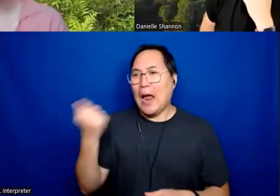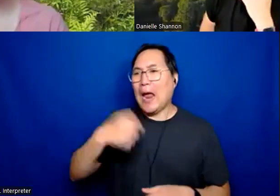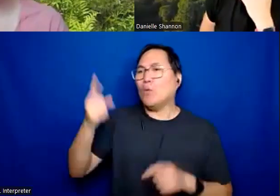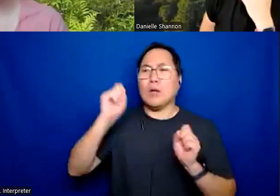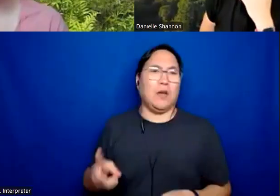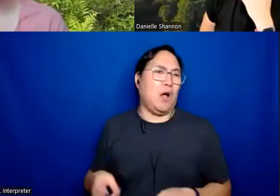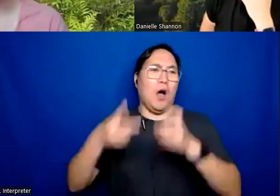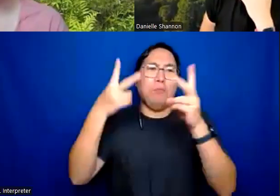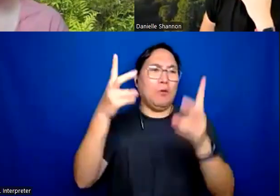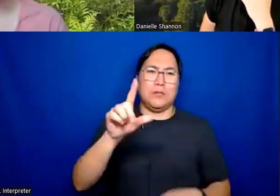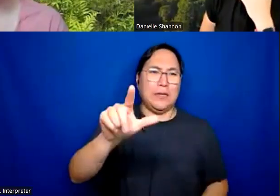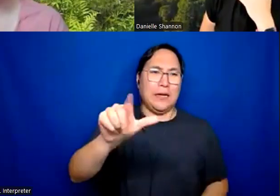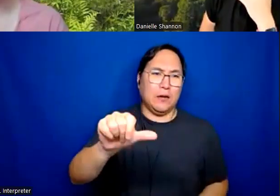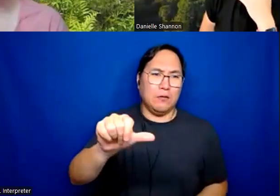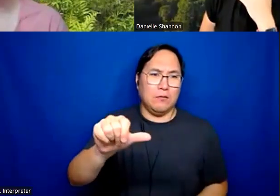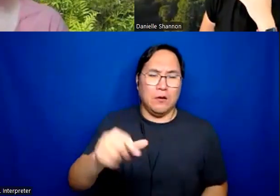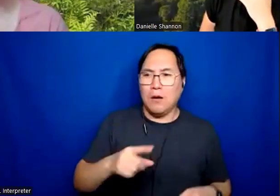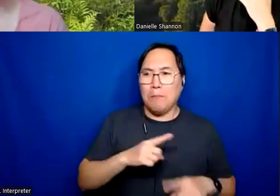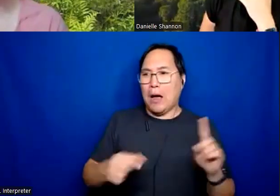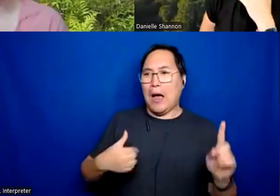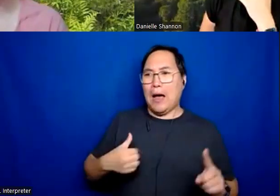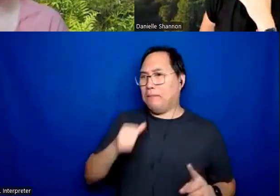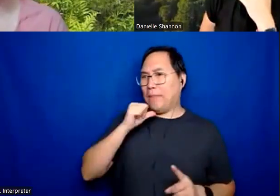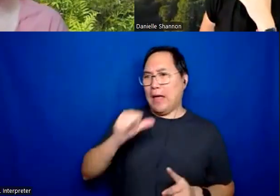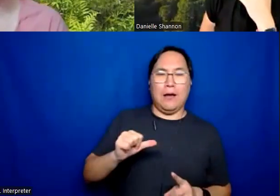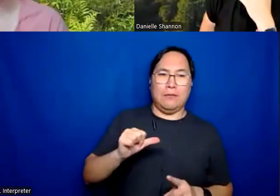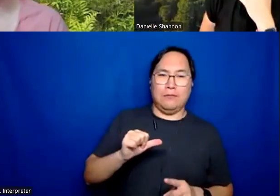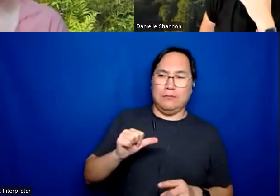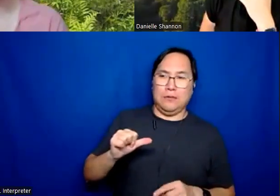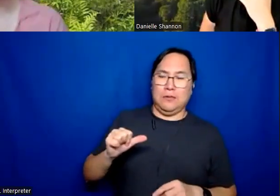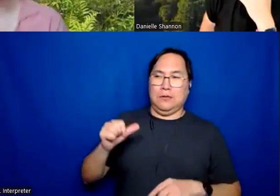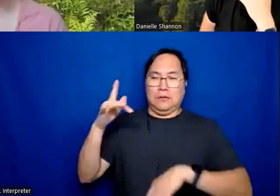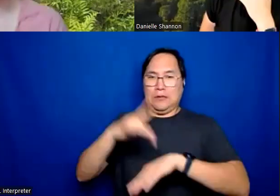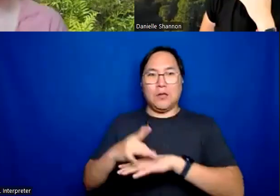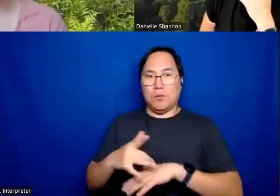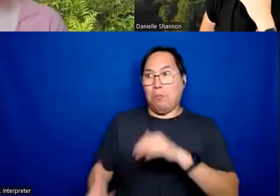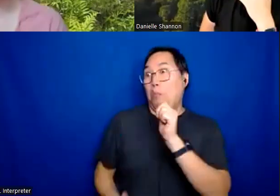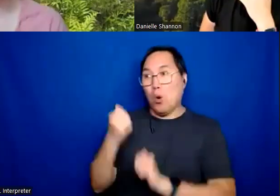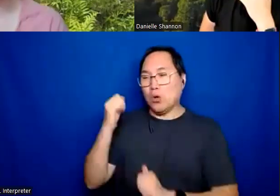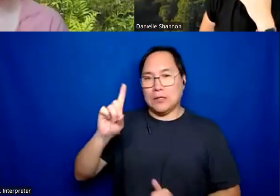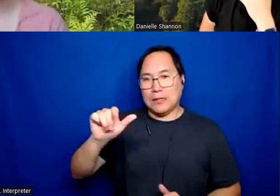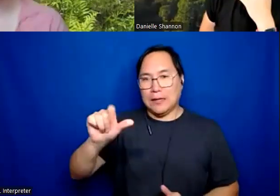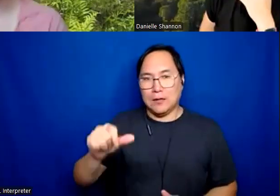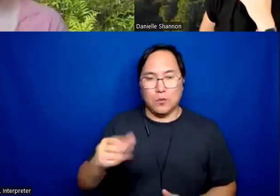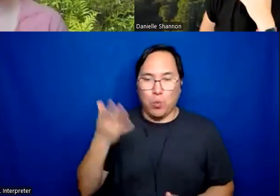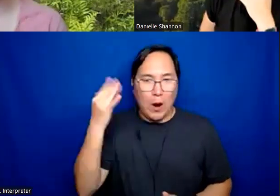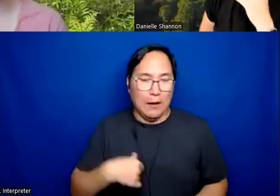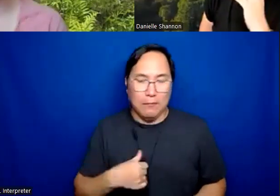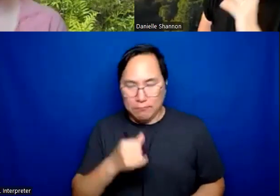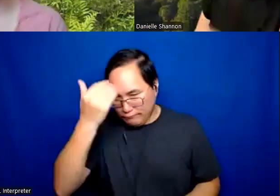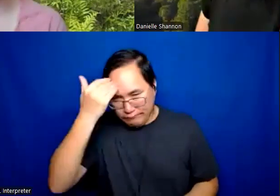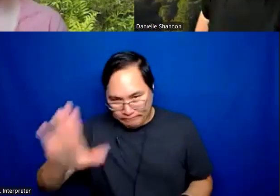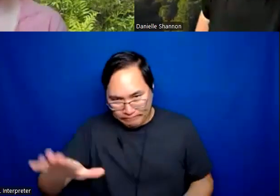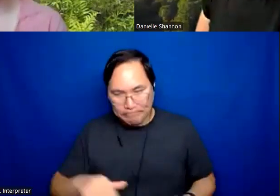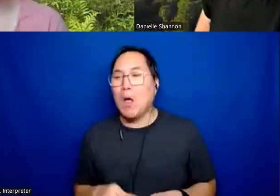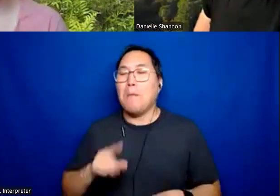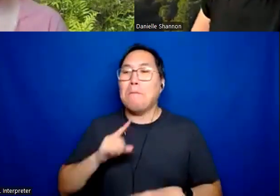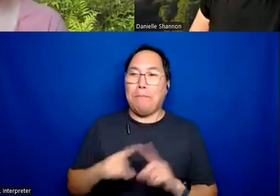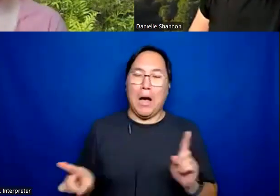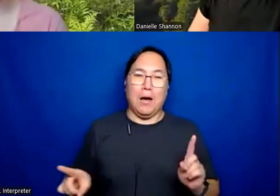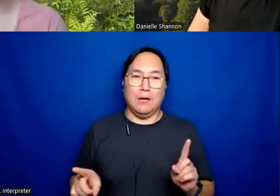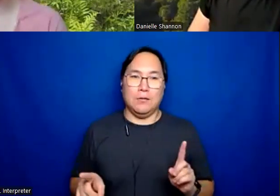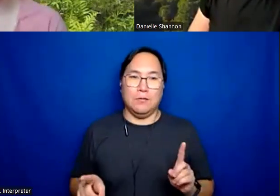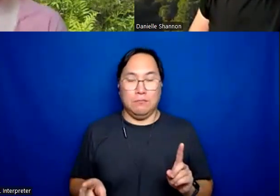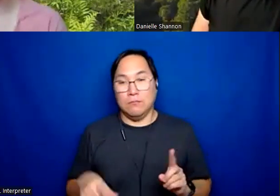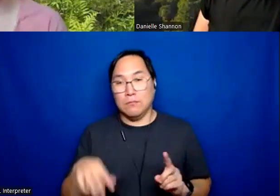set. So I don't have my hands in most of the ones that are on there. And that's why I'm not, intimately familiar. But yeah, it's definitely a